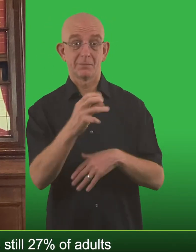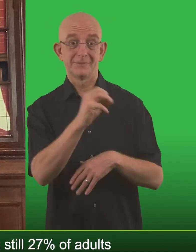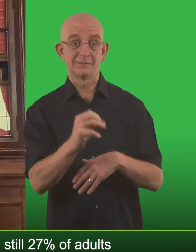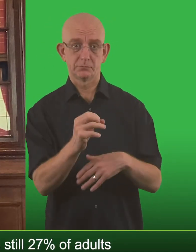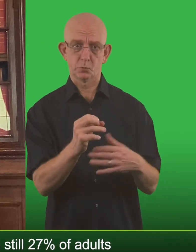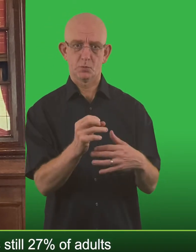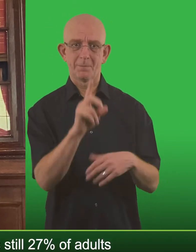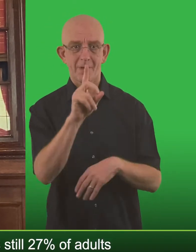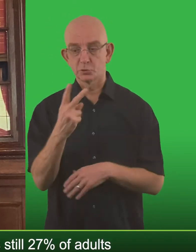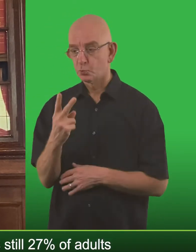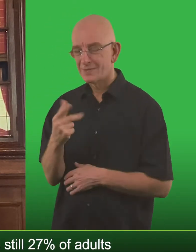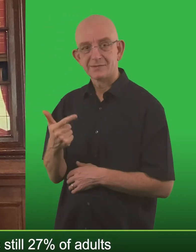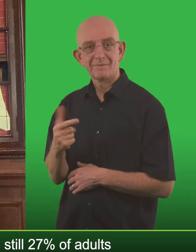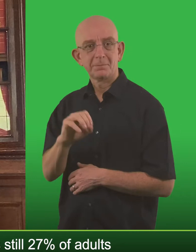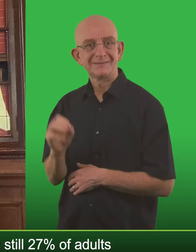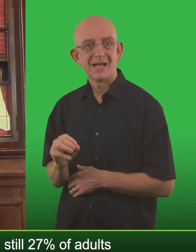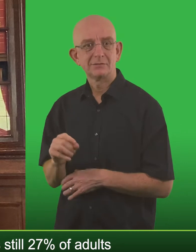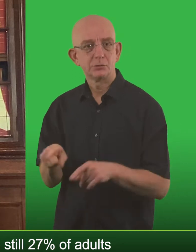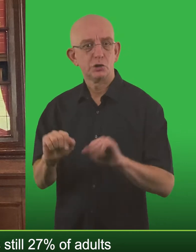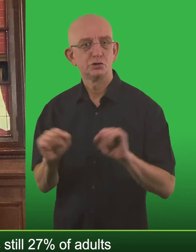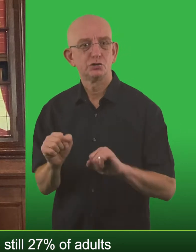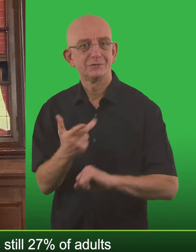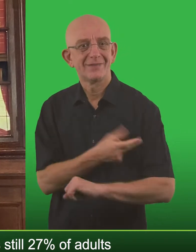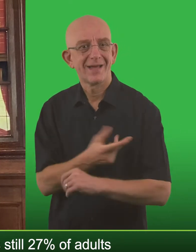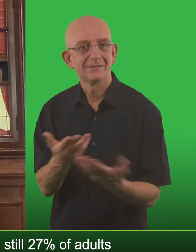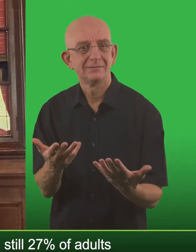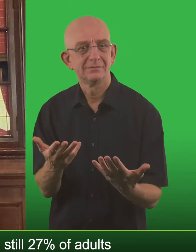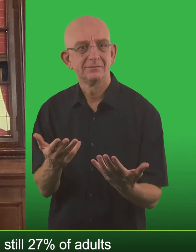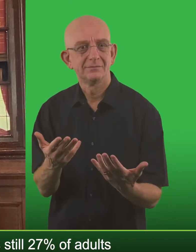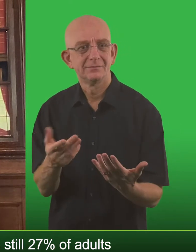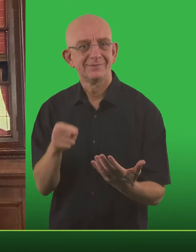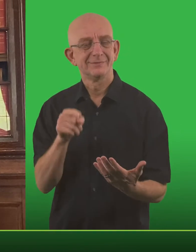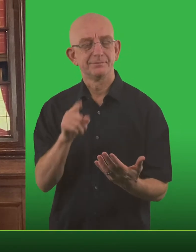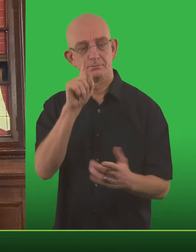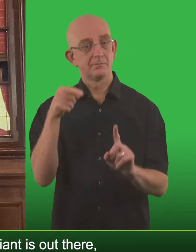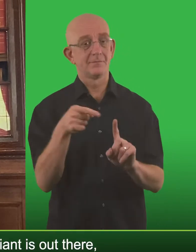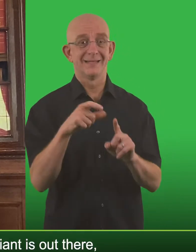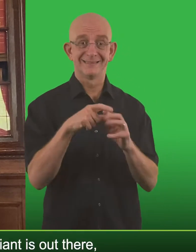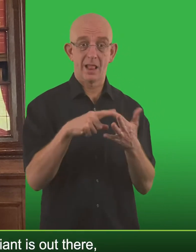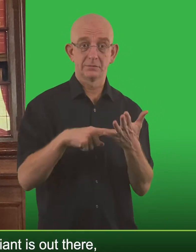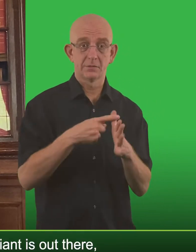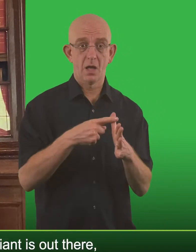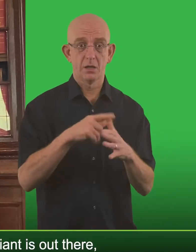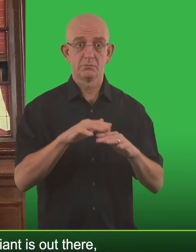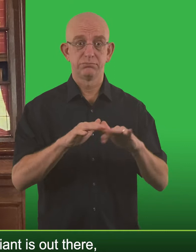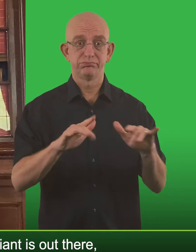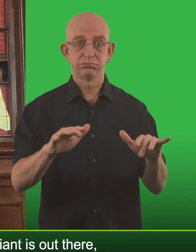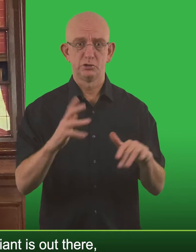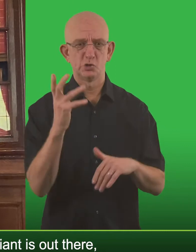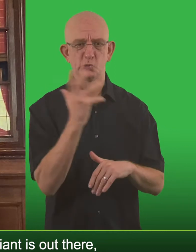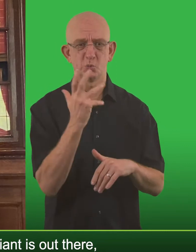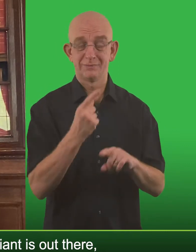if you take 73%, that's still 27% of adults that aren't fully vaccinated. I'll come back to the Delta variant is